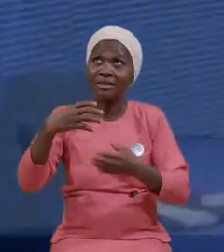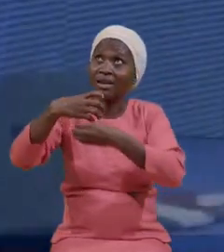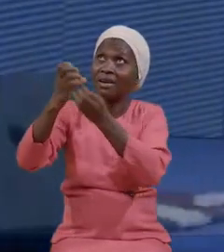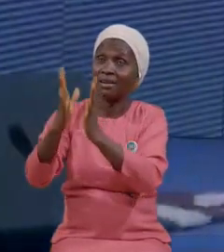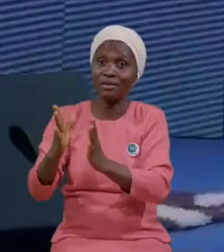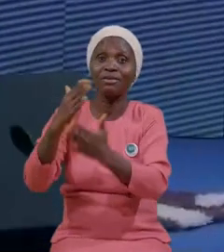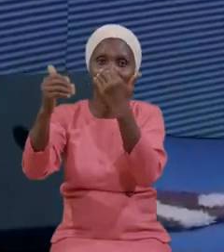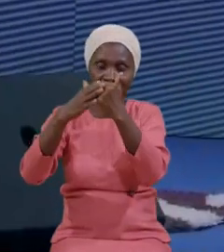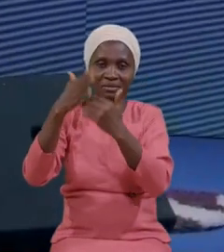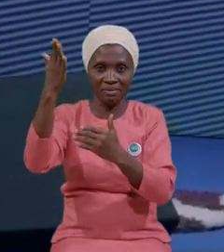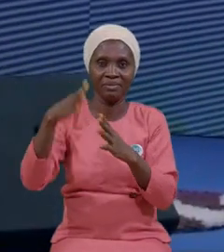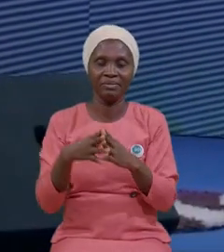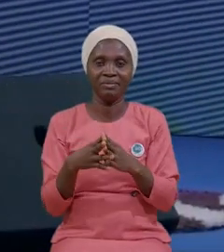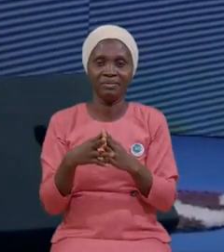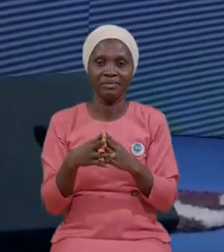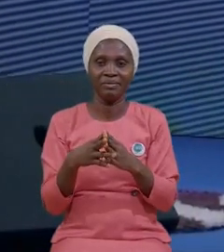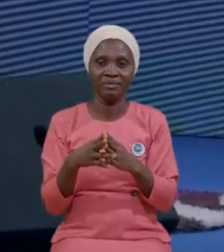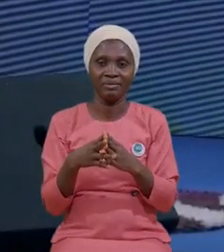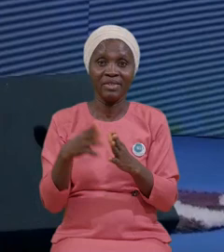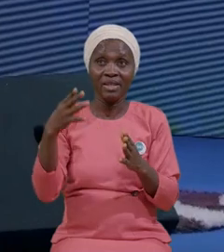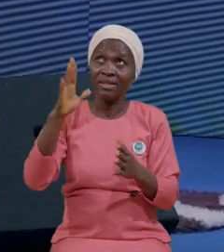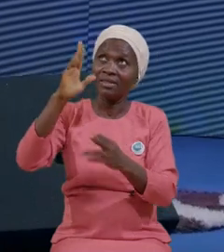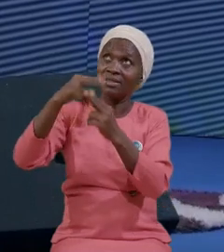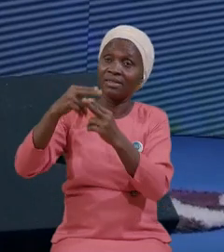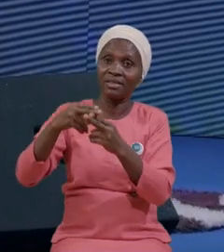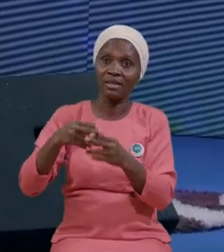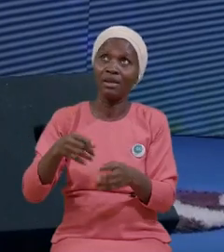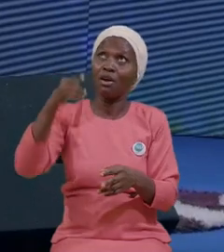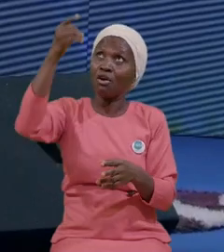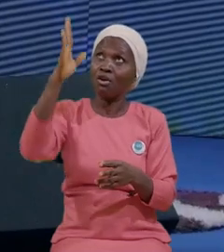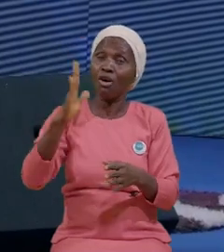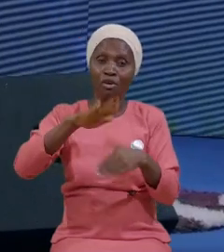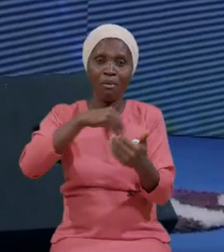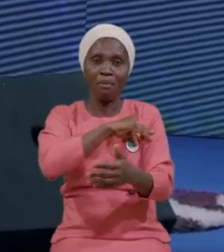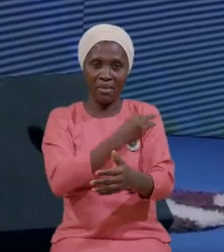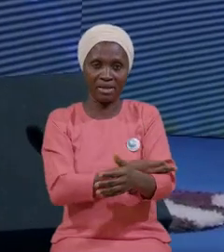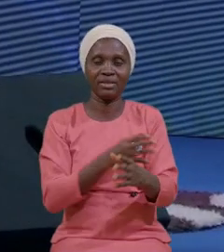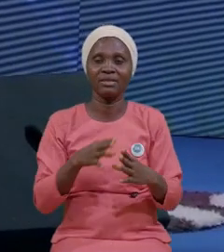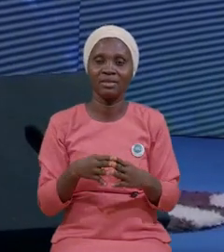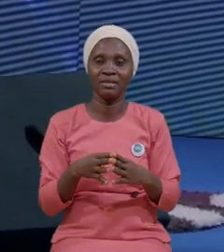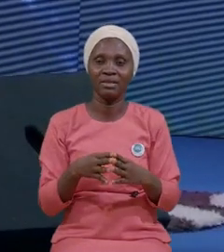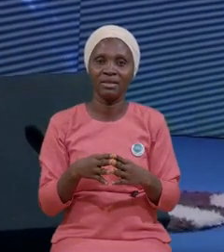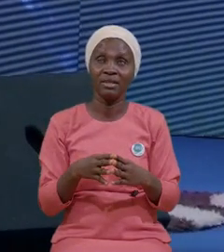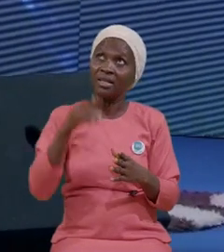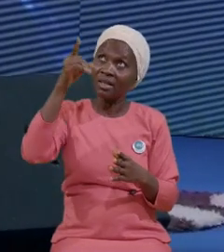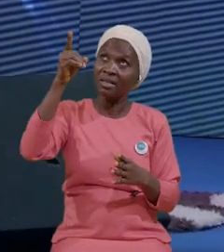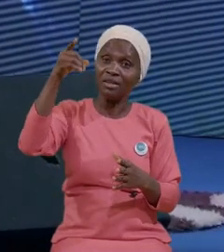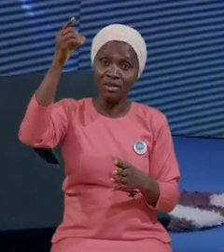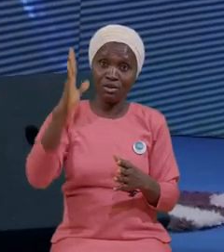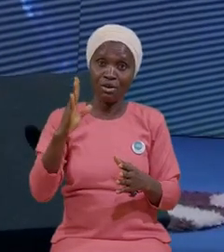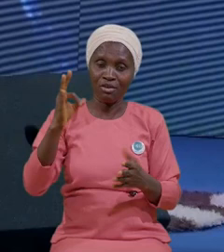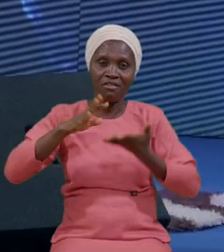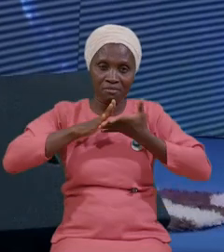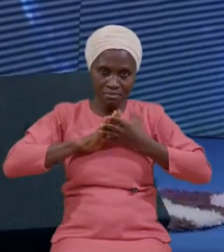heaven. The name God Almighty is the God of